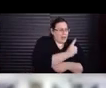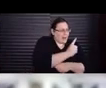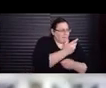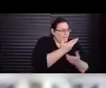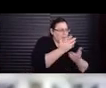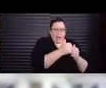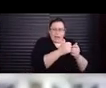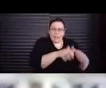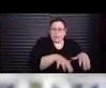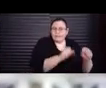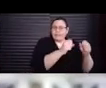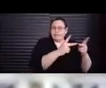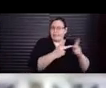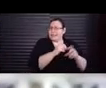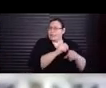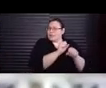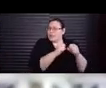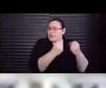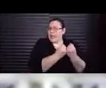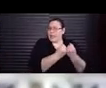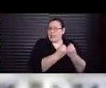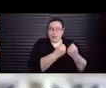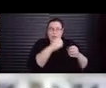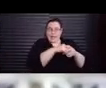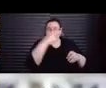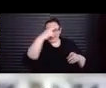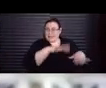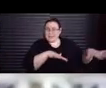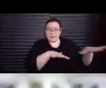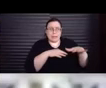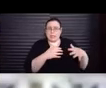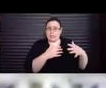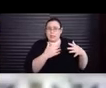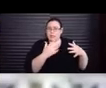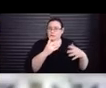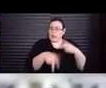Once they were in Mexican spaces, what kinds of social and economic